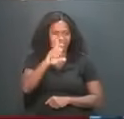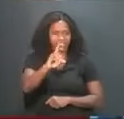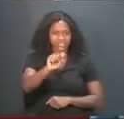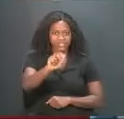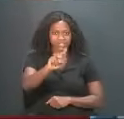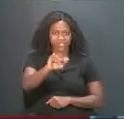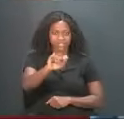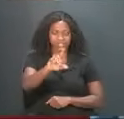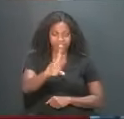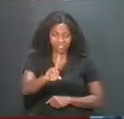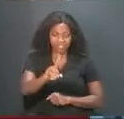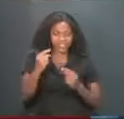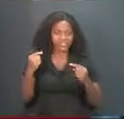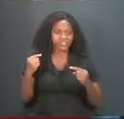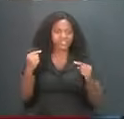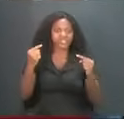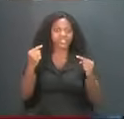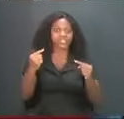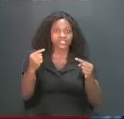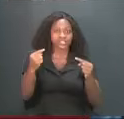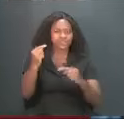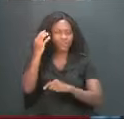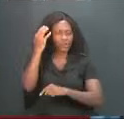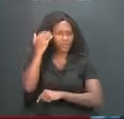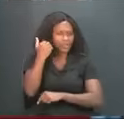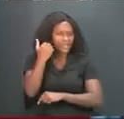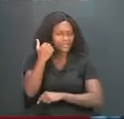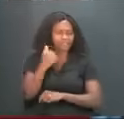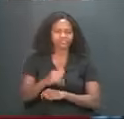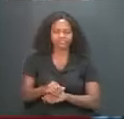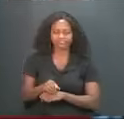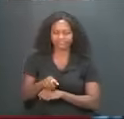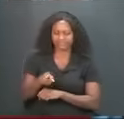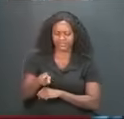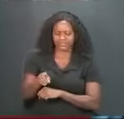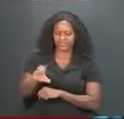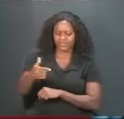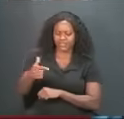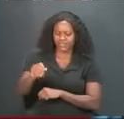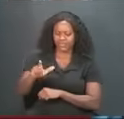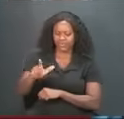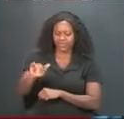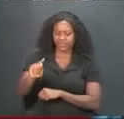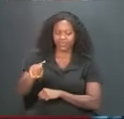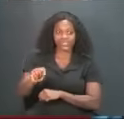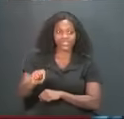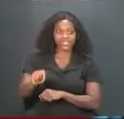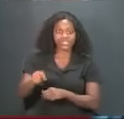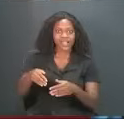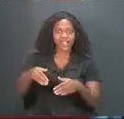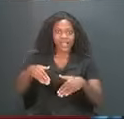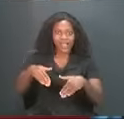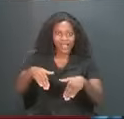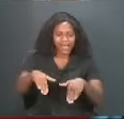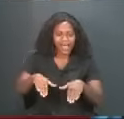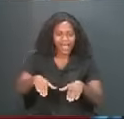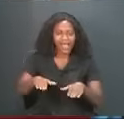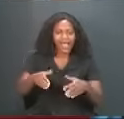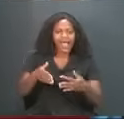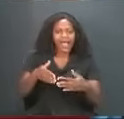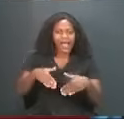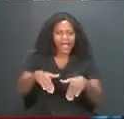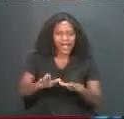David succeeded was because Goliath allowed him to lure him to use the